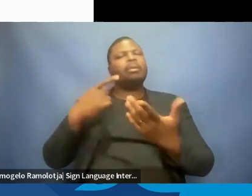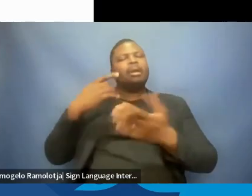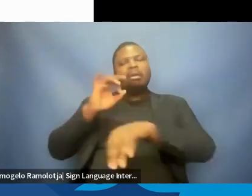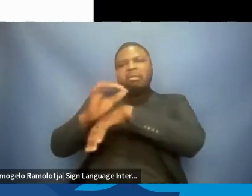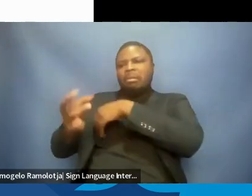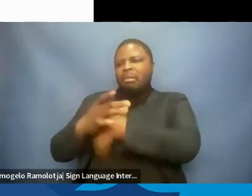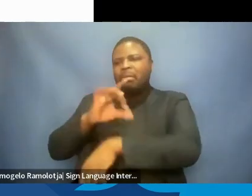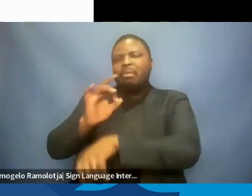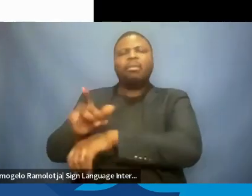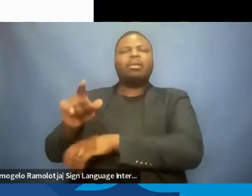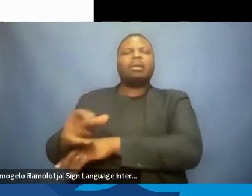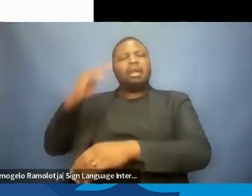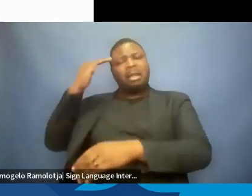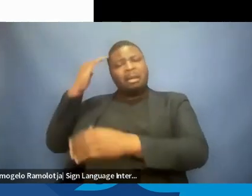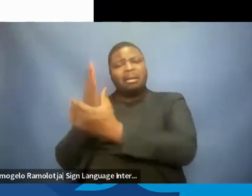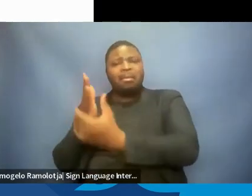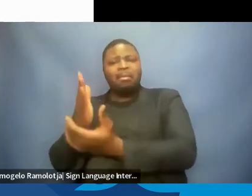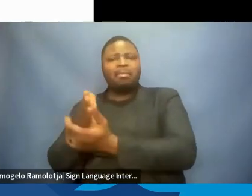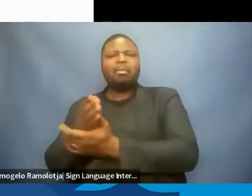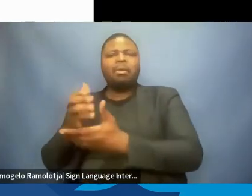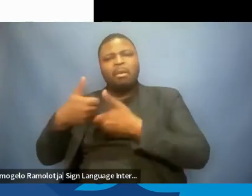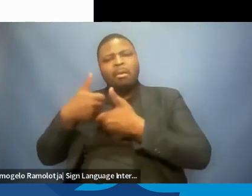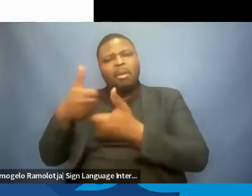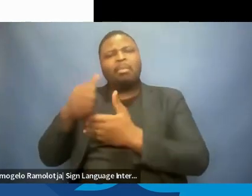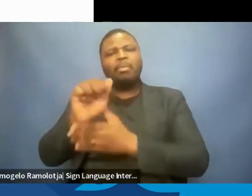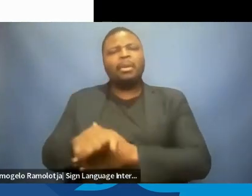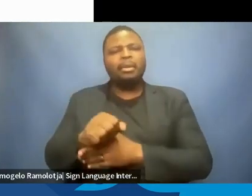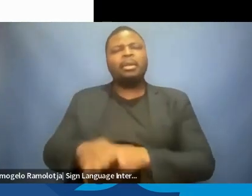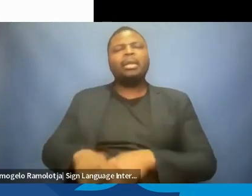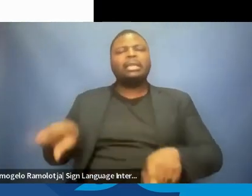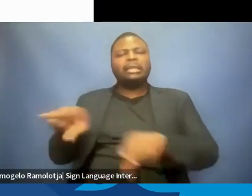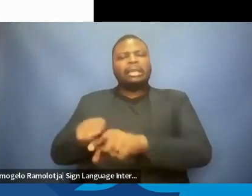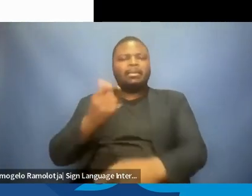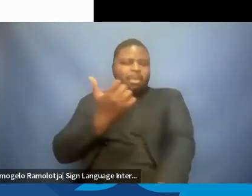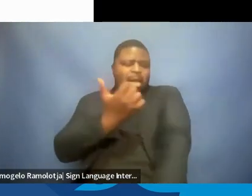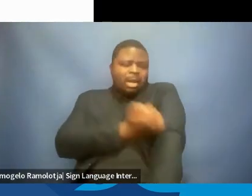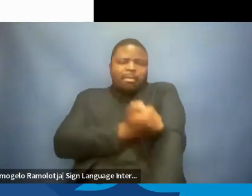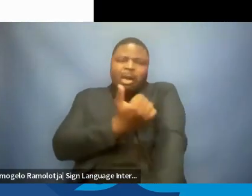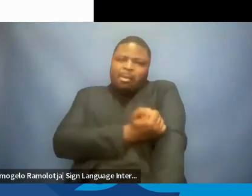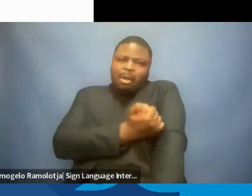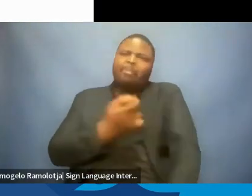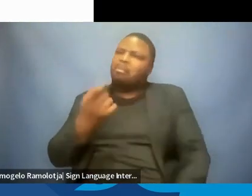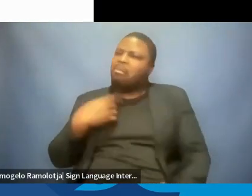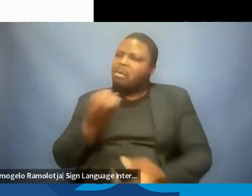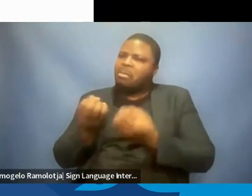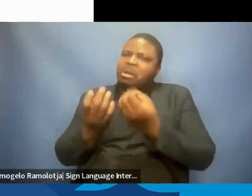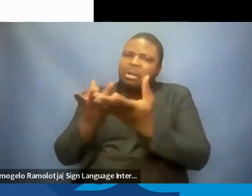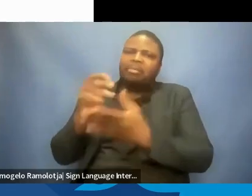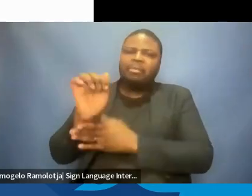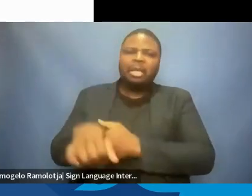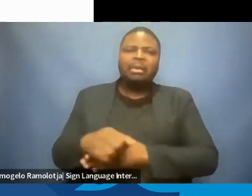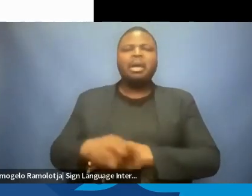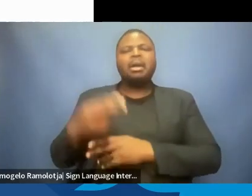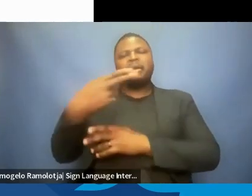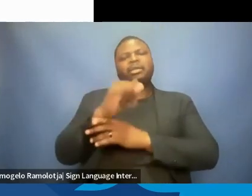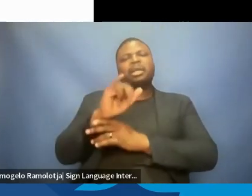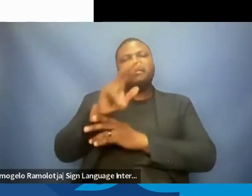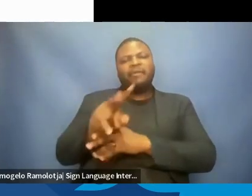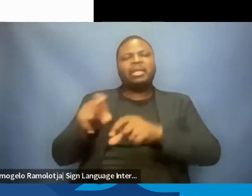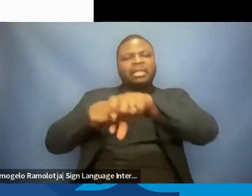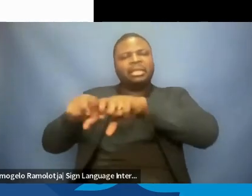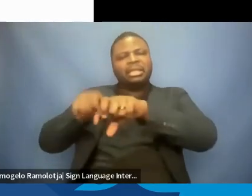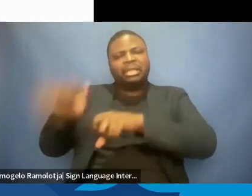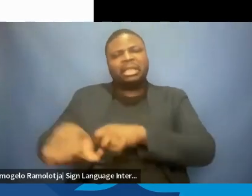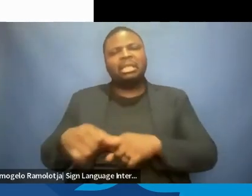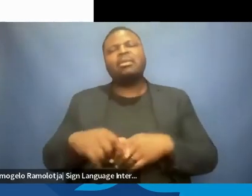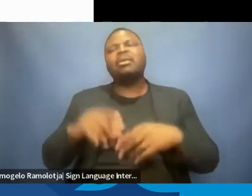that are provided by each of our sites include medical examinations and treatment where possible, opioid agonist therapy,